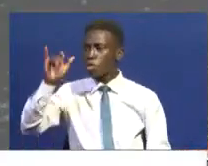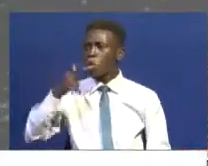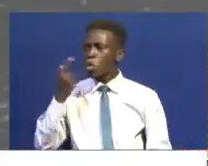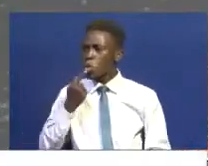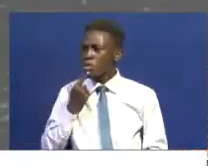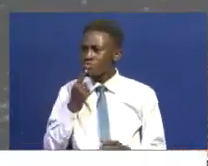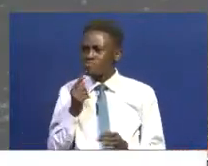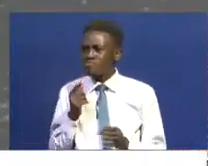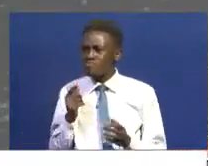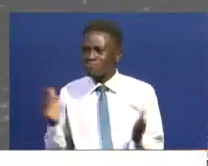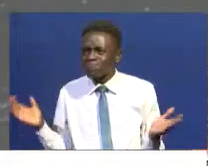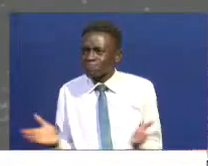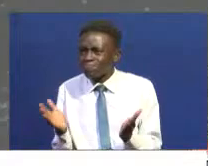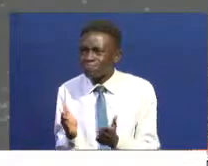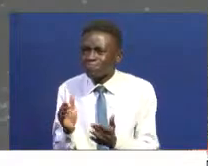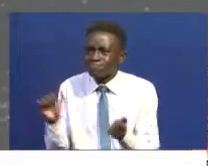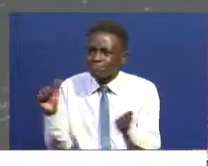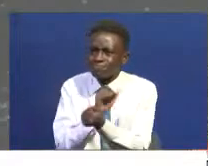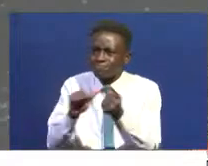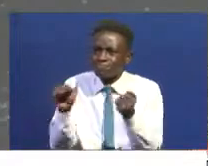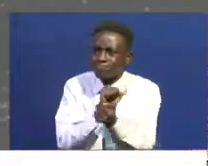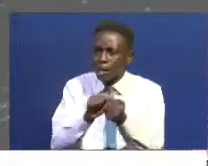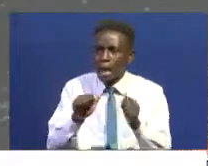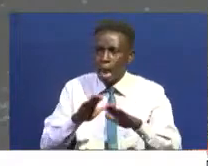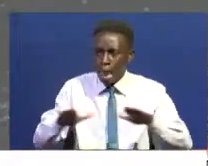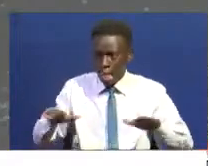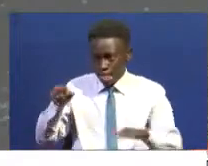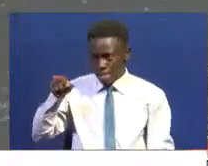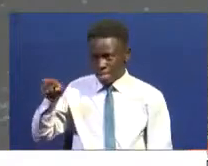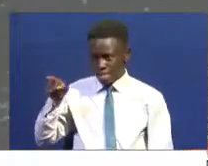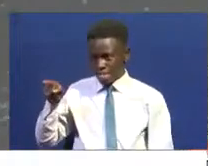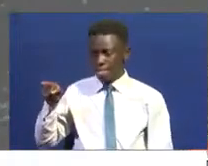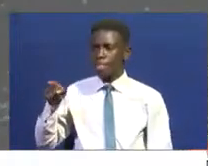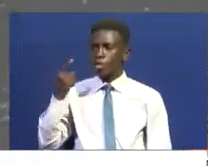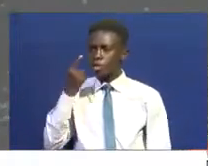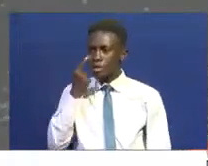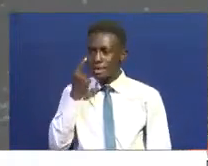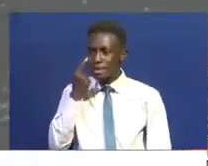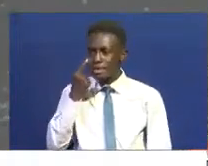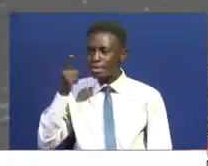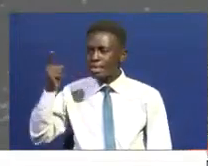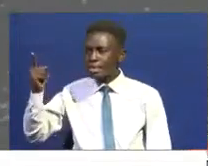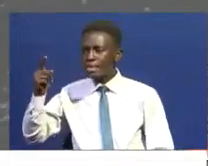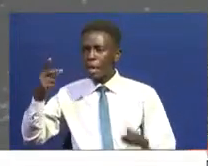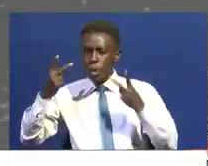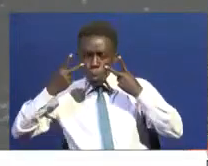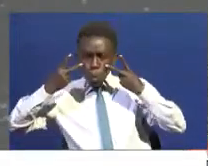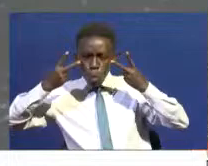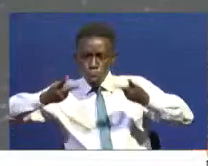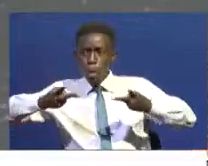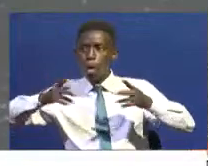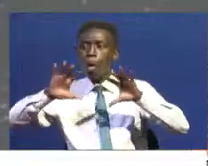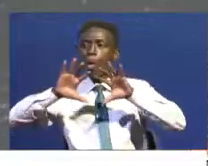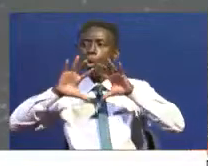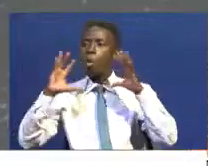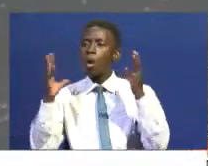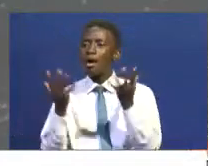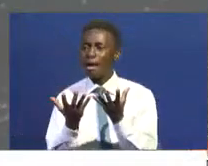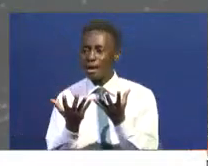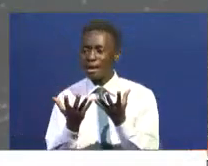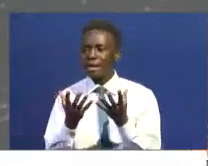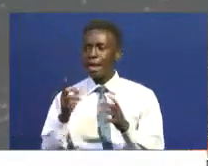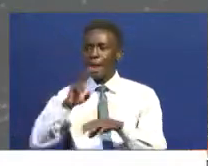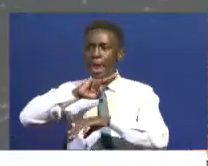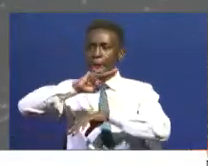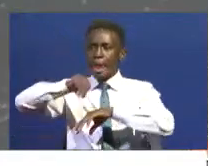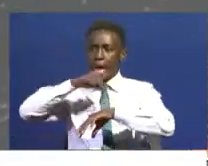are hoping that they can see the world through, they can put on the lenses, not just the national lenses, but they can put on a